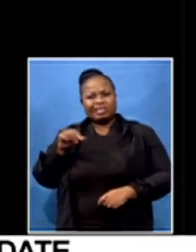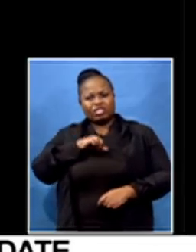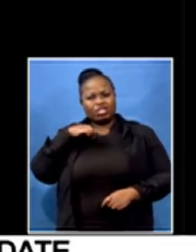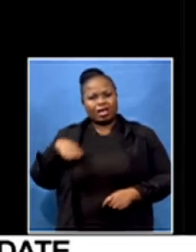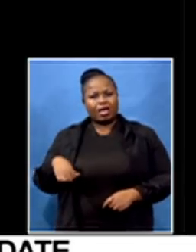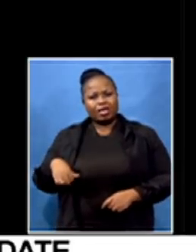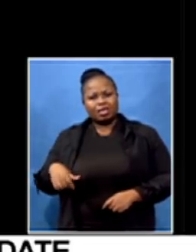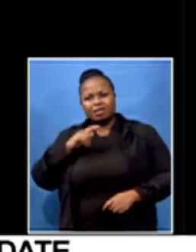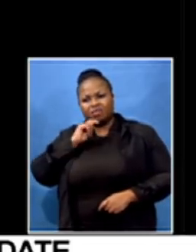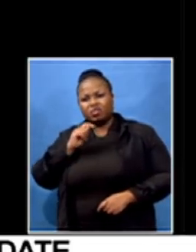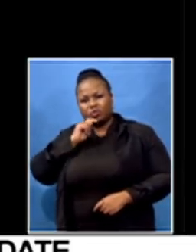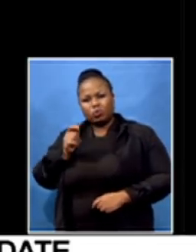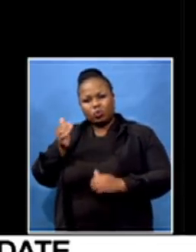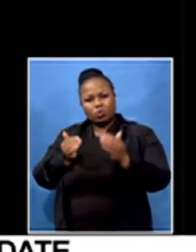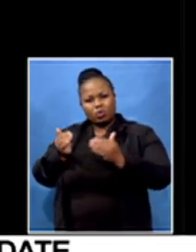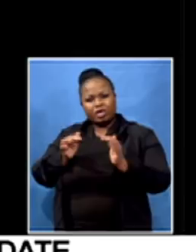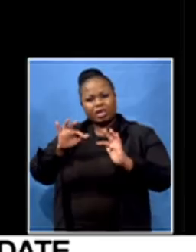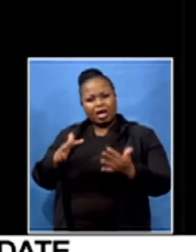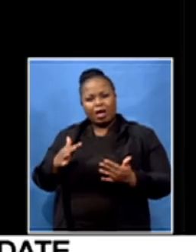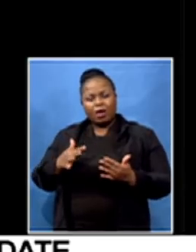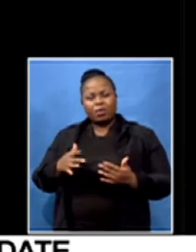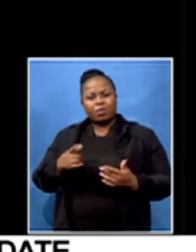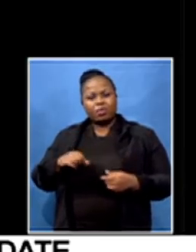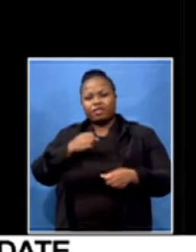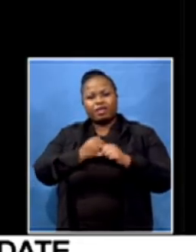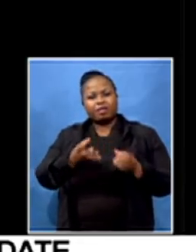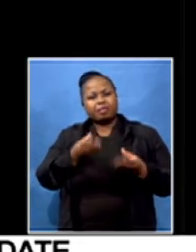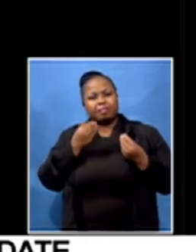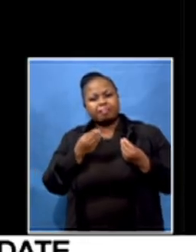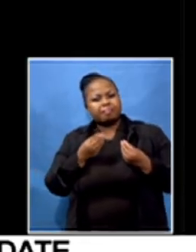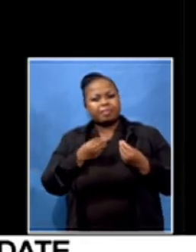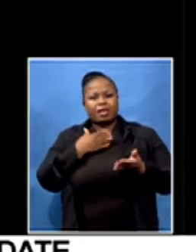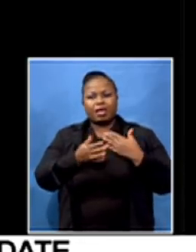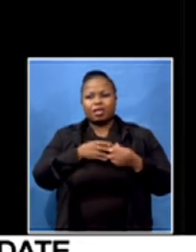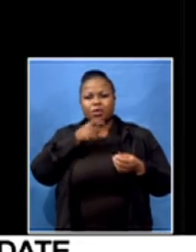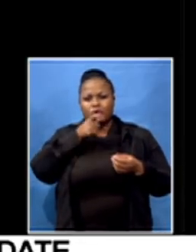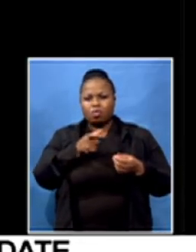investigating any reason to any